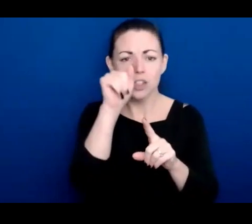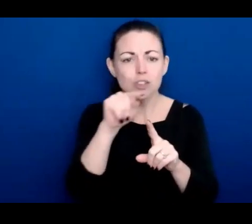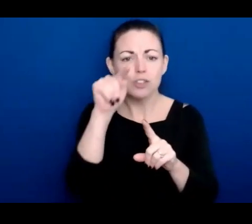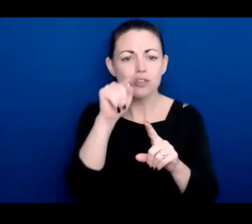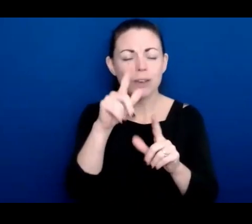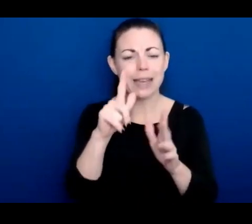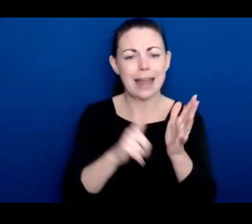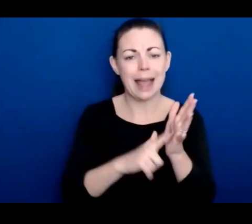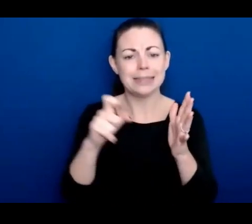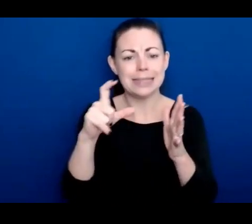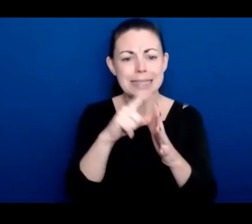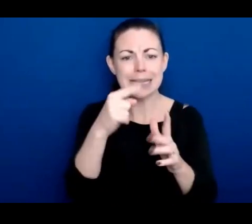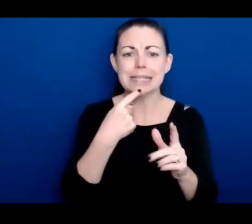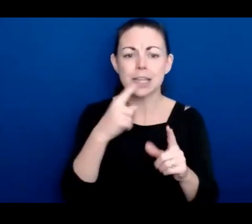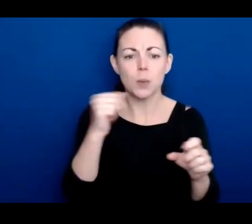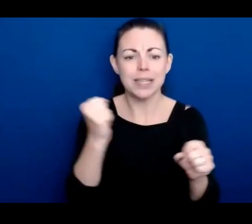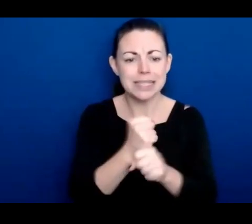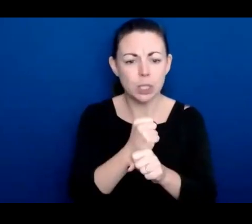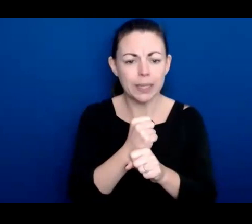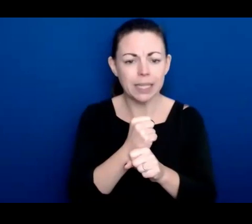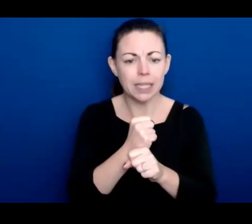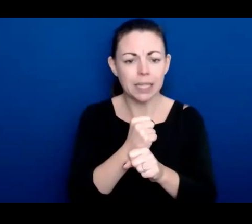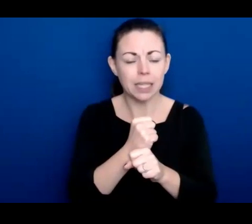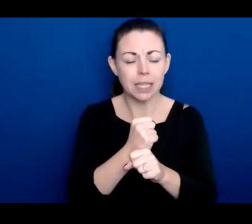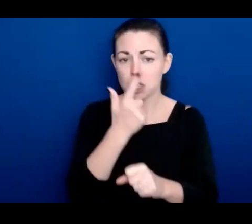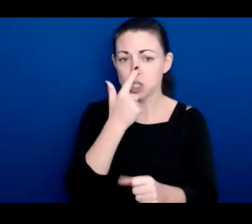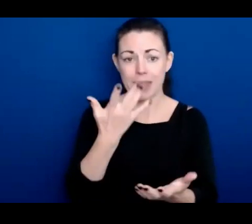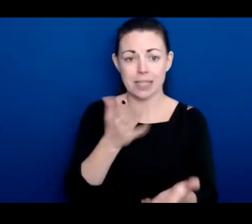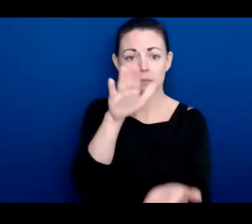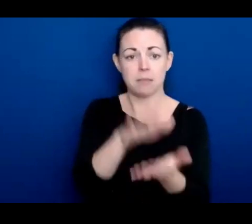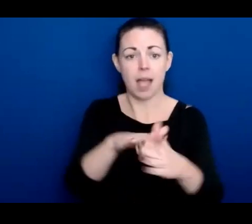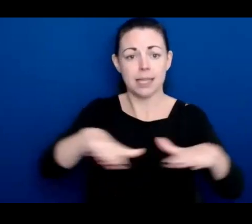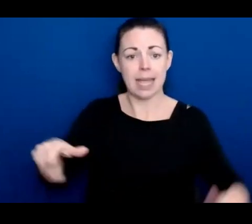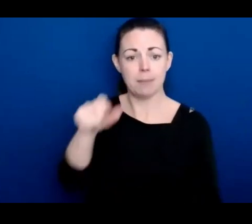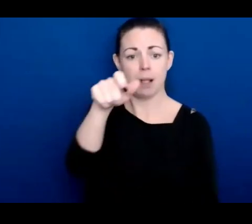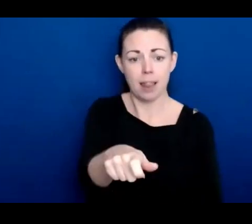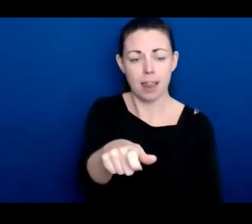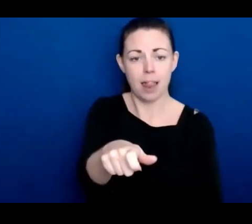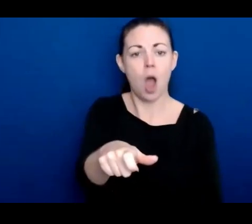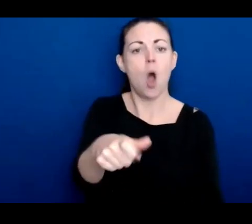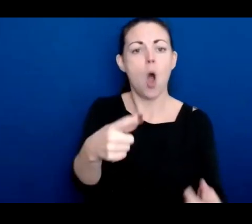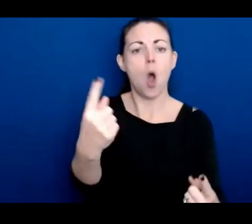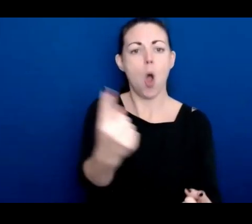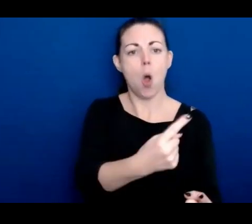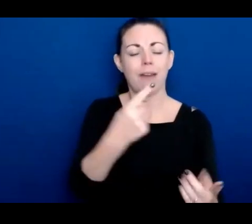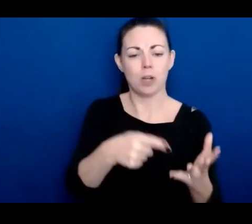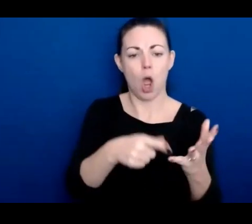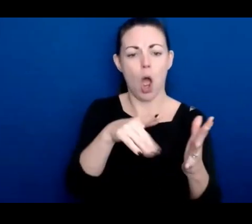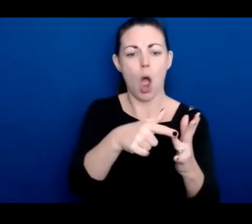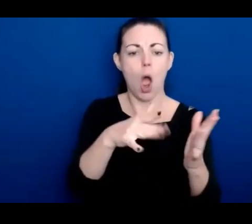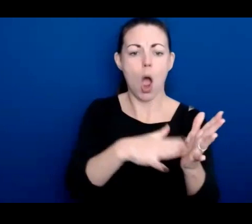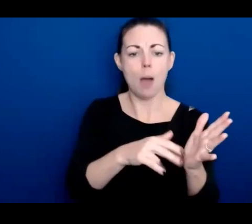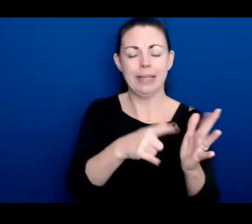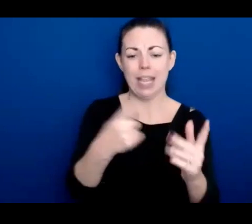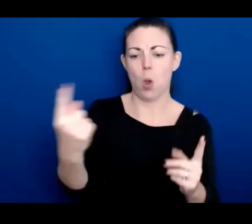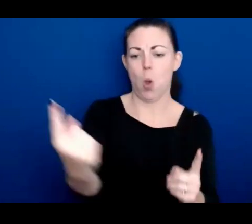it's doing. But basically, when it's flat on a table, it's in all-round mode. It's in omni mode. So you put that in the middle of a table